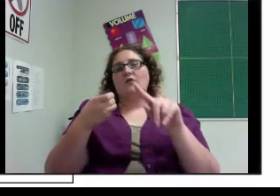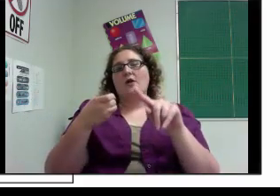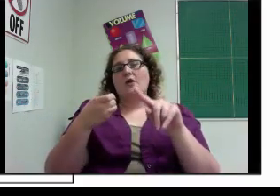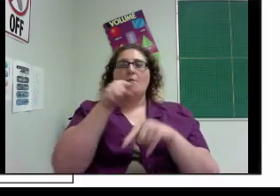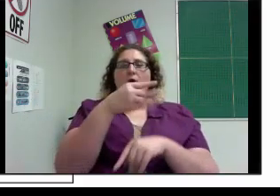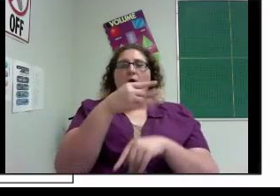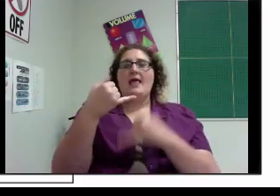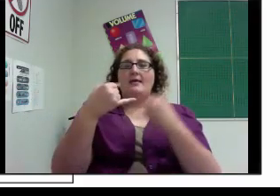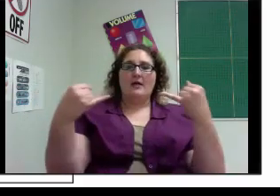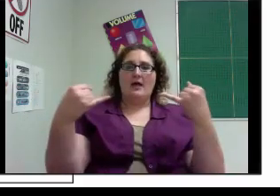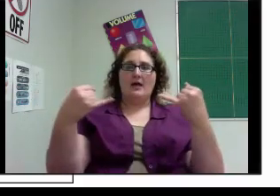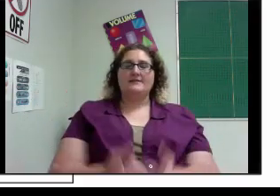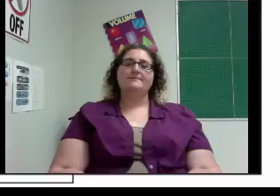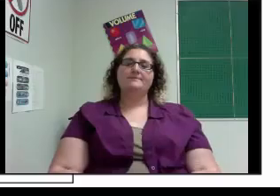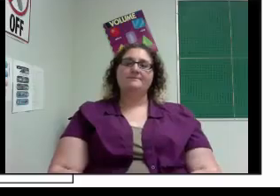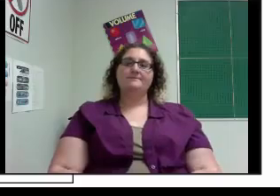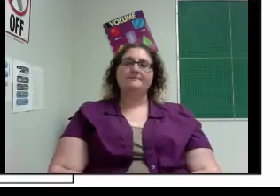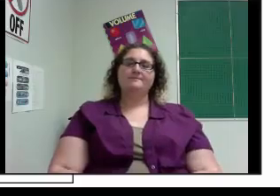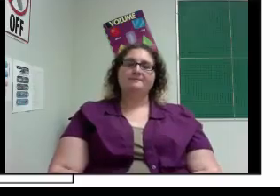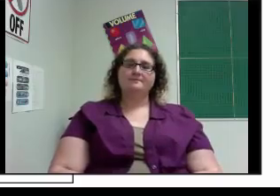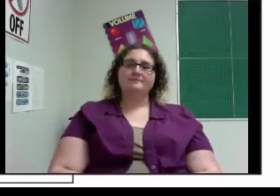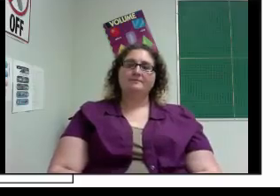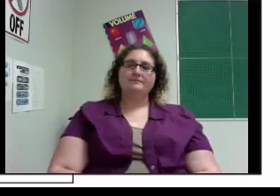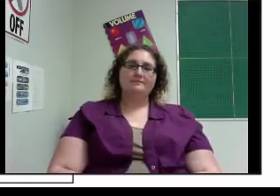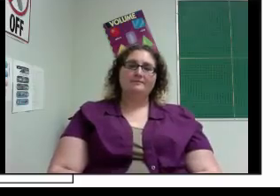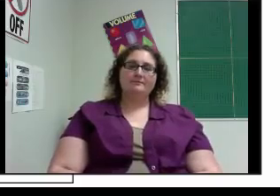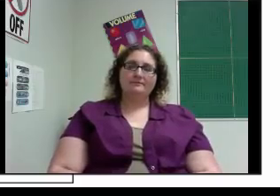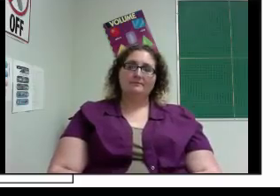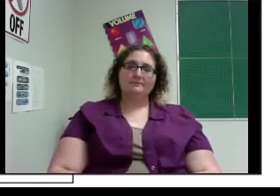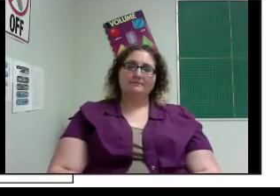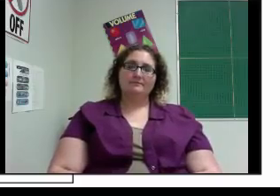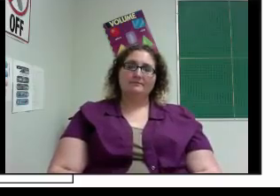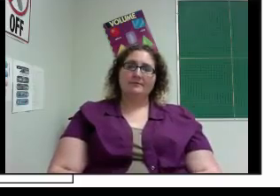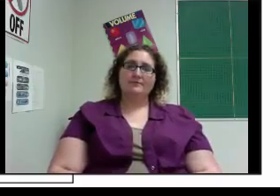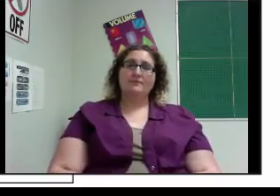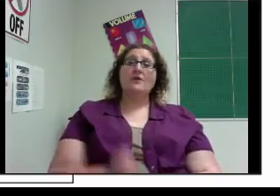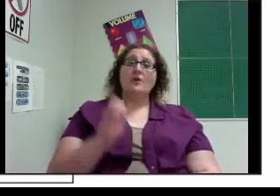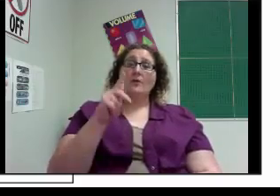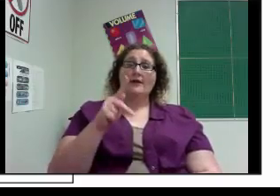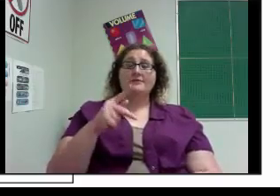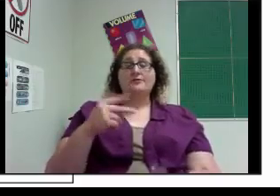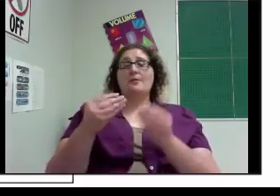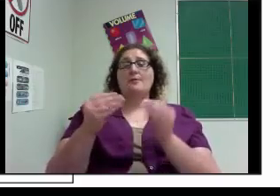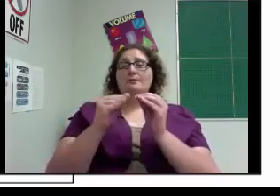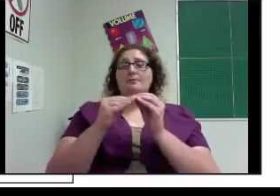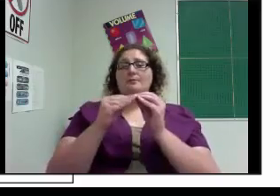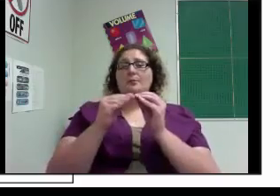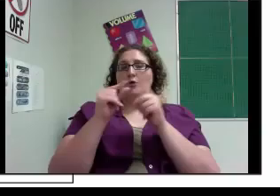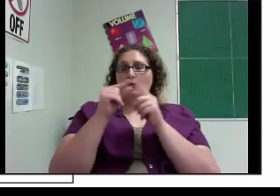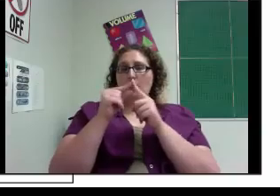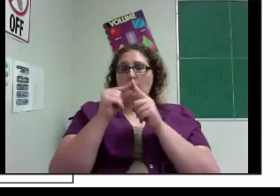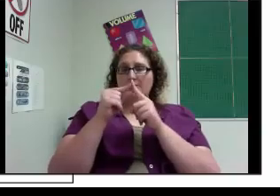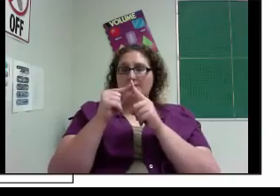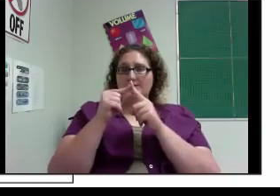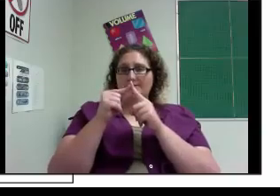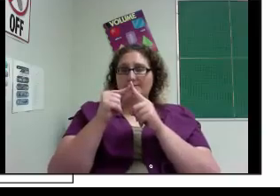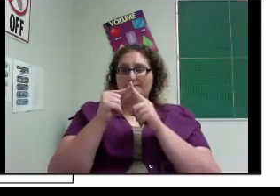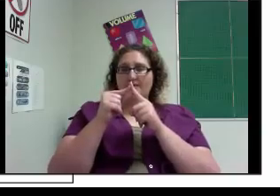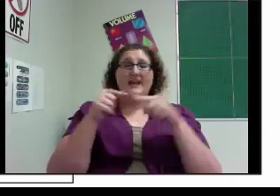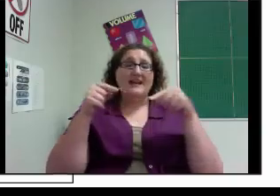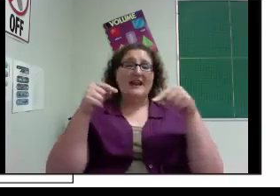definition for a segment and array are based on points and lines. Okay, some more terms. Now guys, here in the